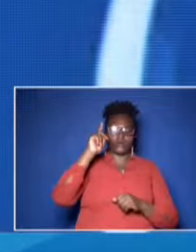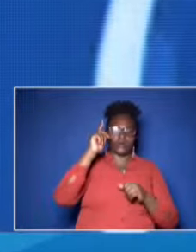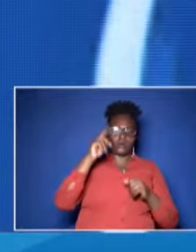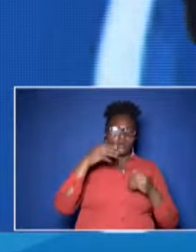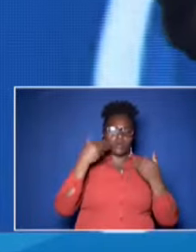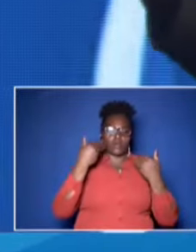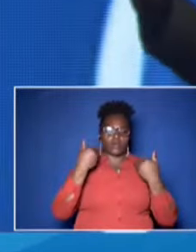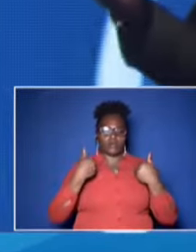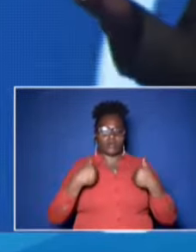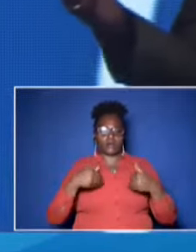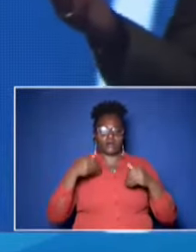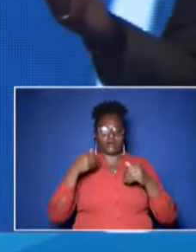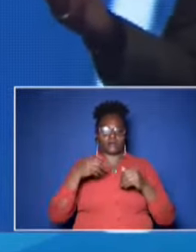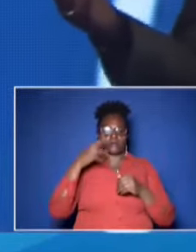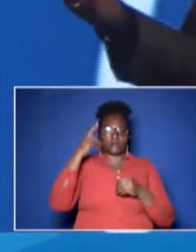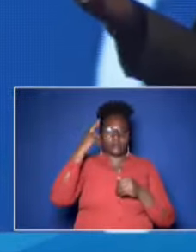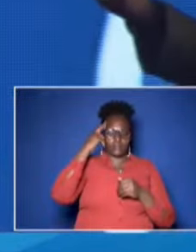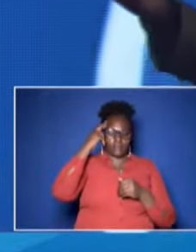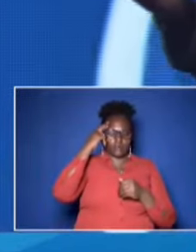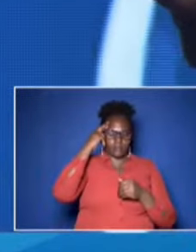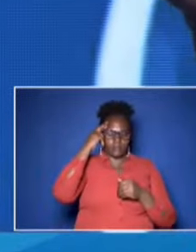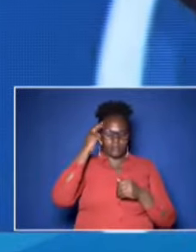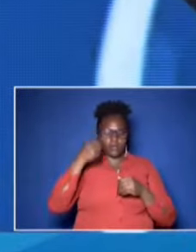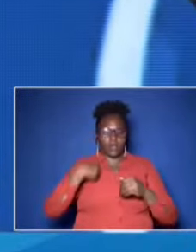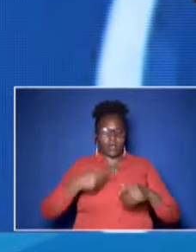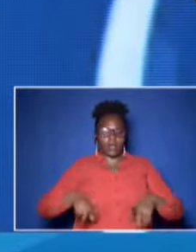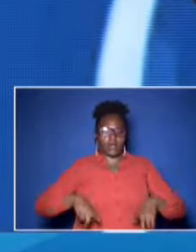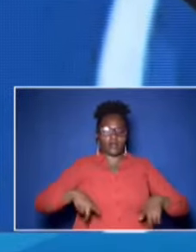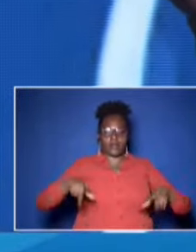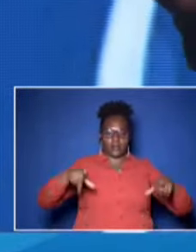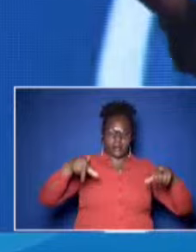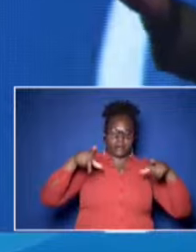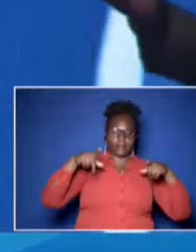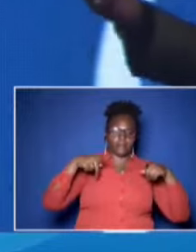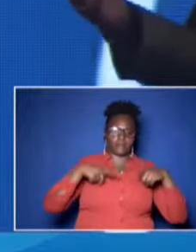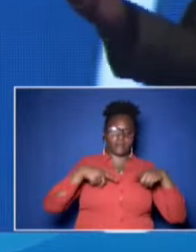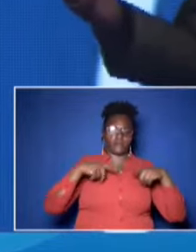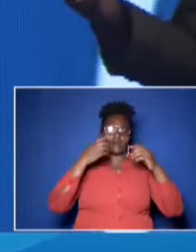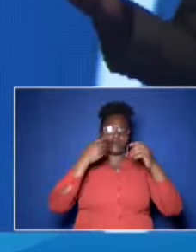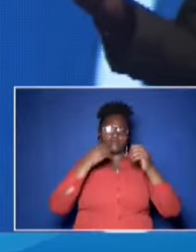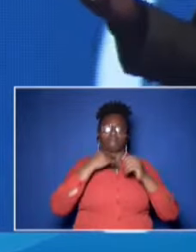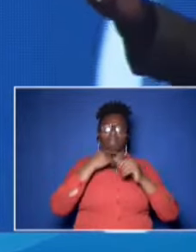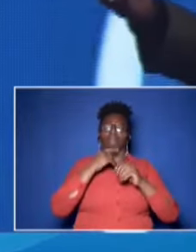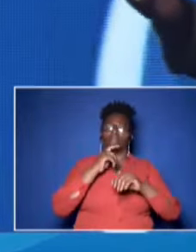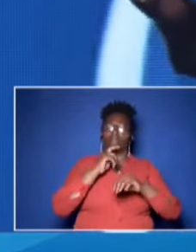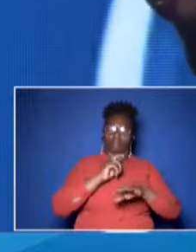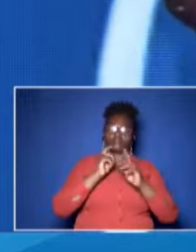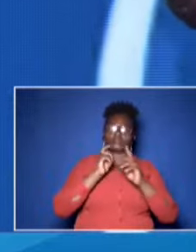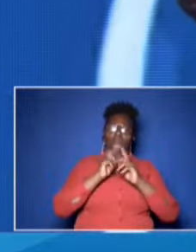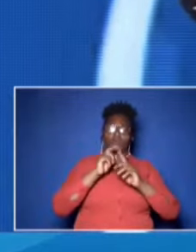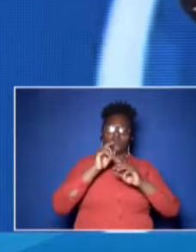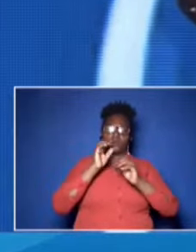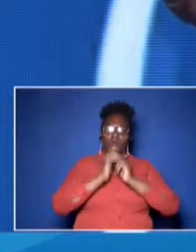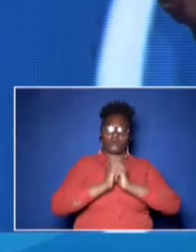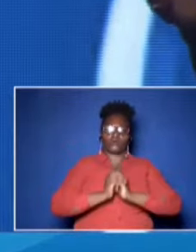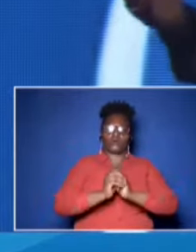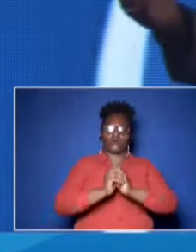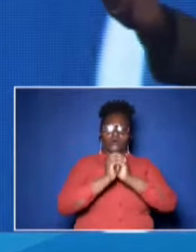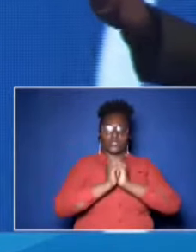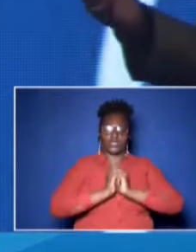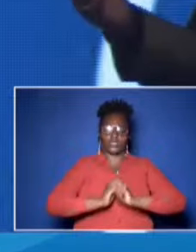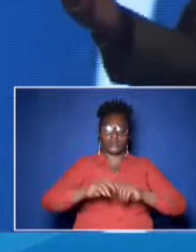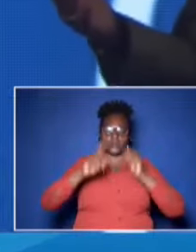you the reason I live is to Worship You